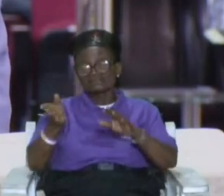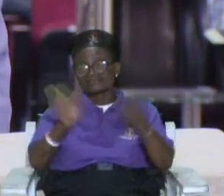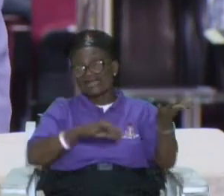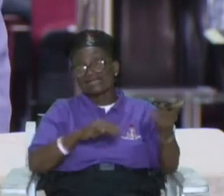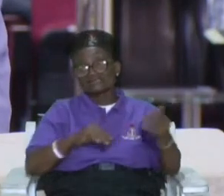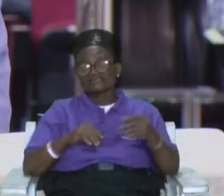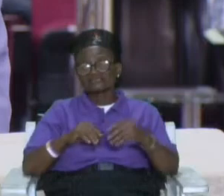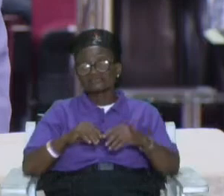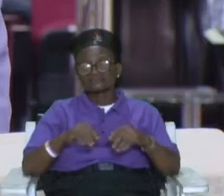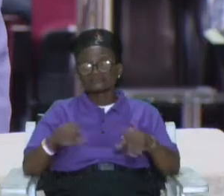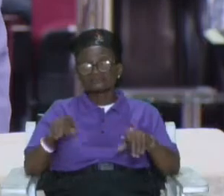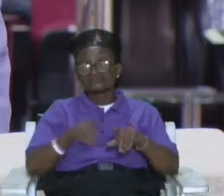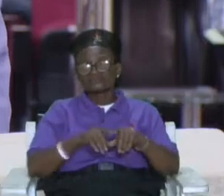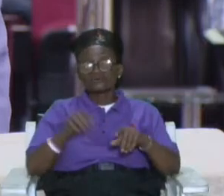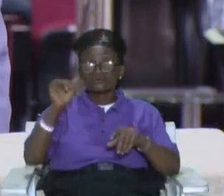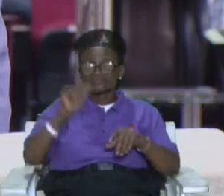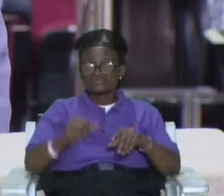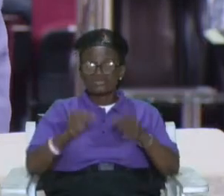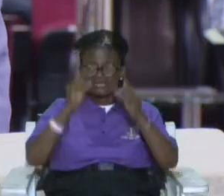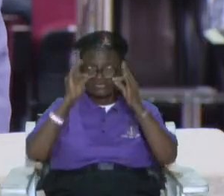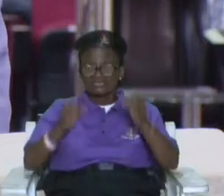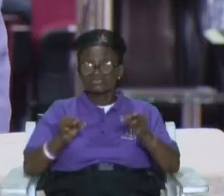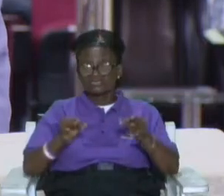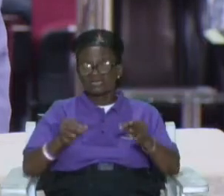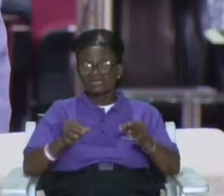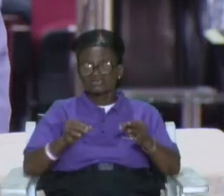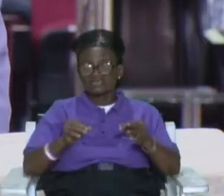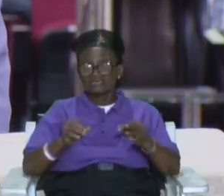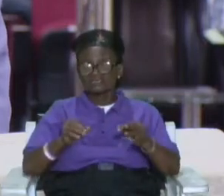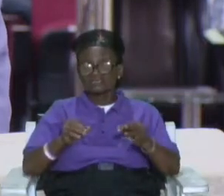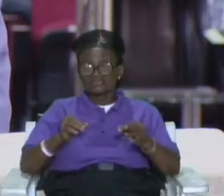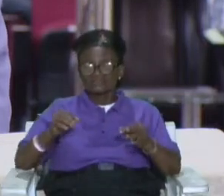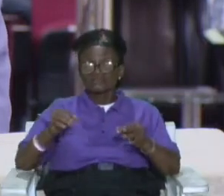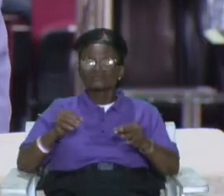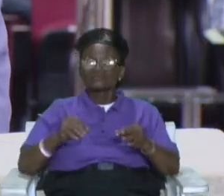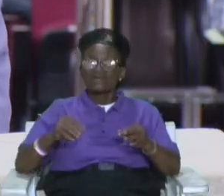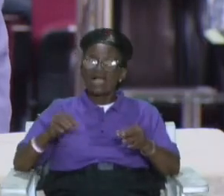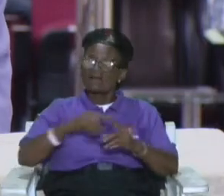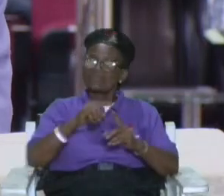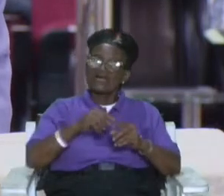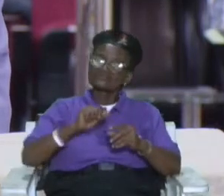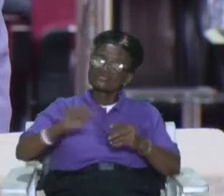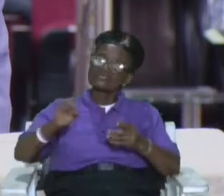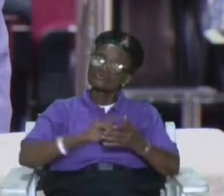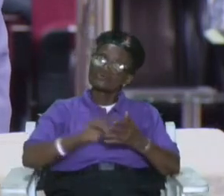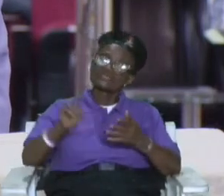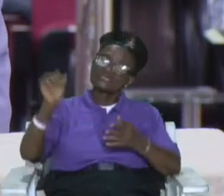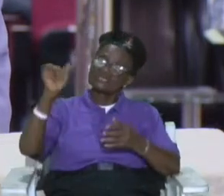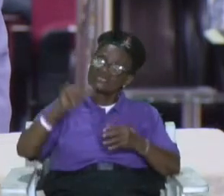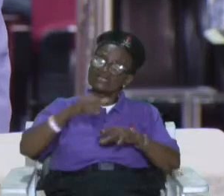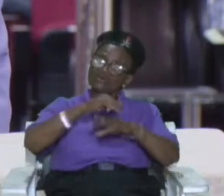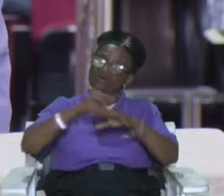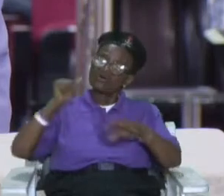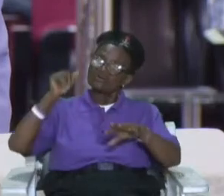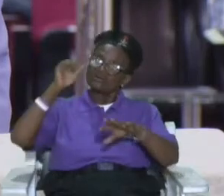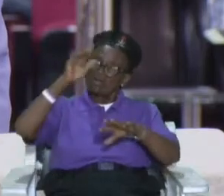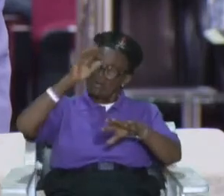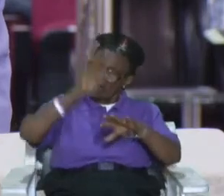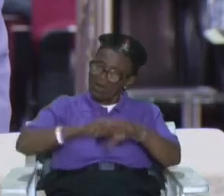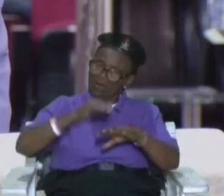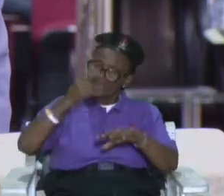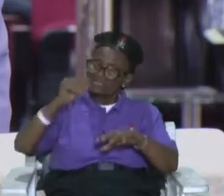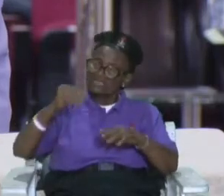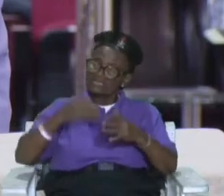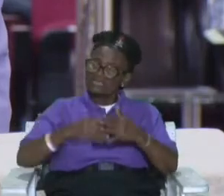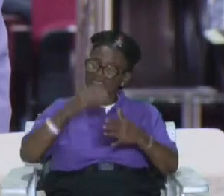So they decided, we still have about a week. And they called on the next fellow, we want